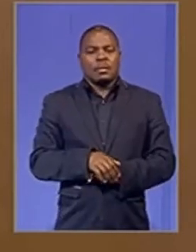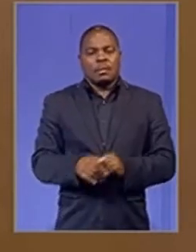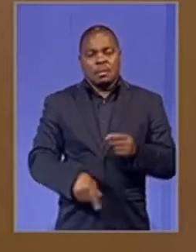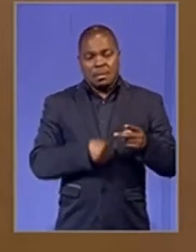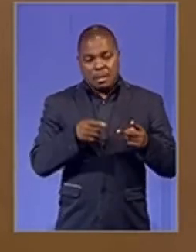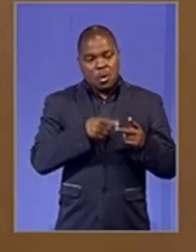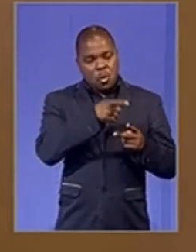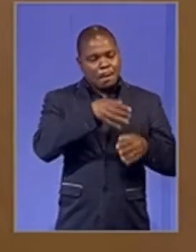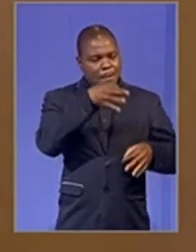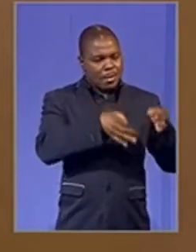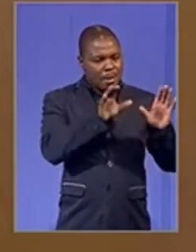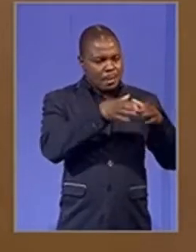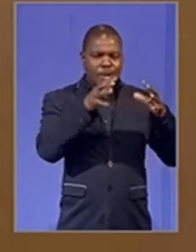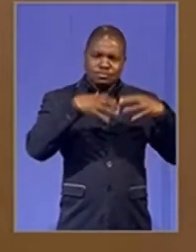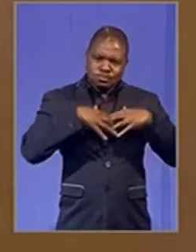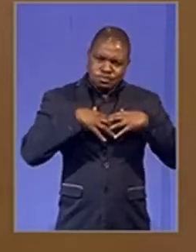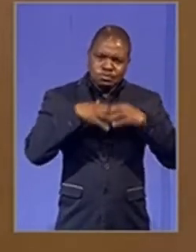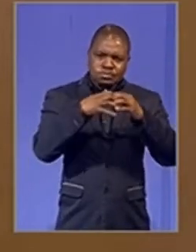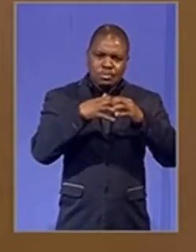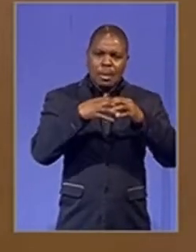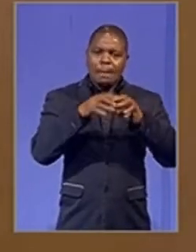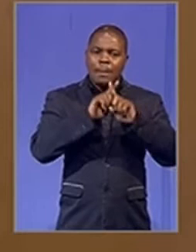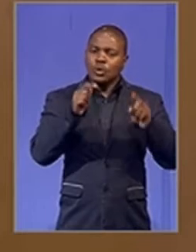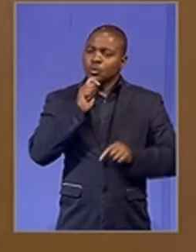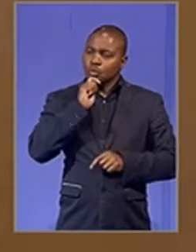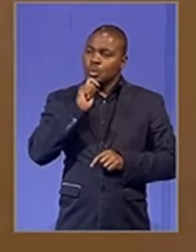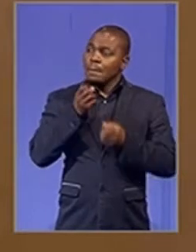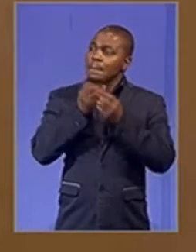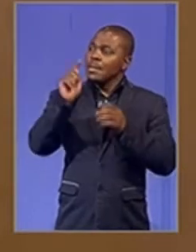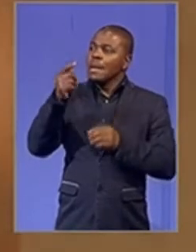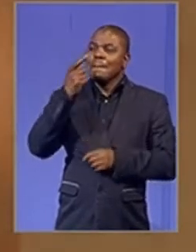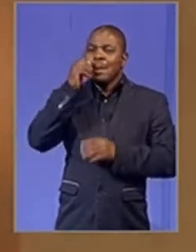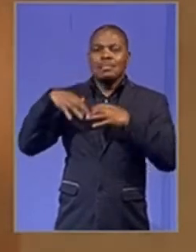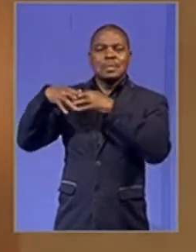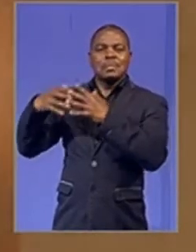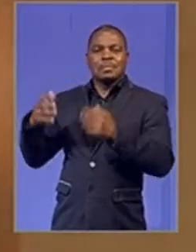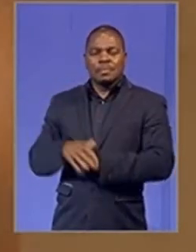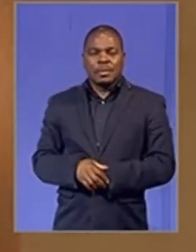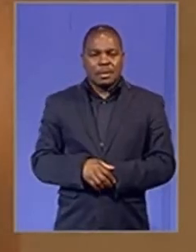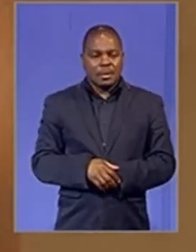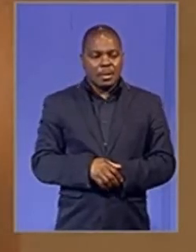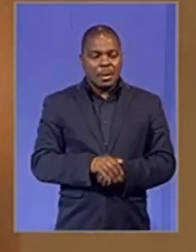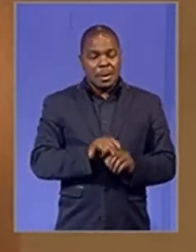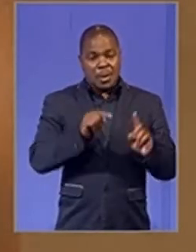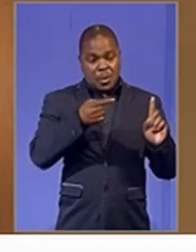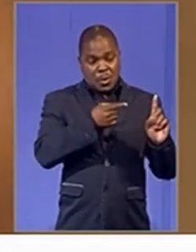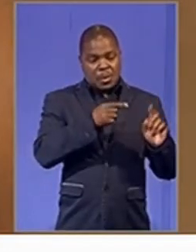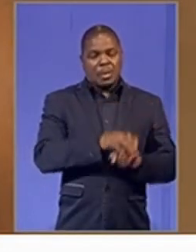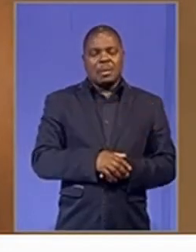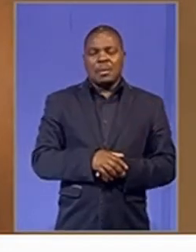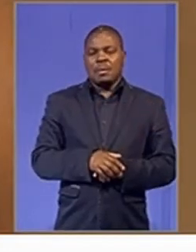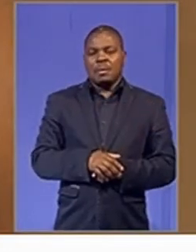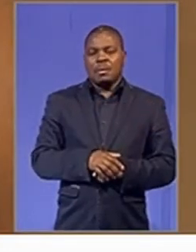start a political party in a male-dominated environment. Magwaza Msibi played